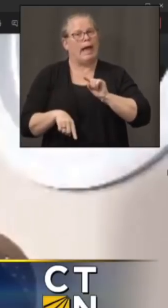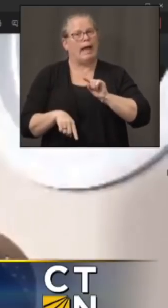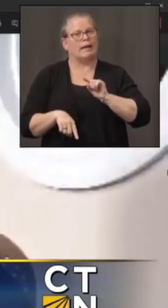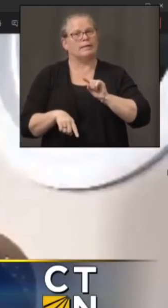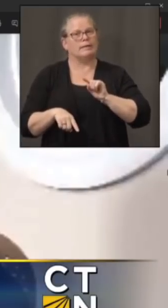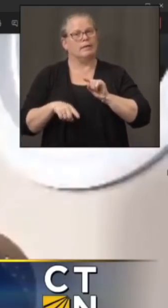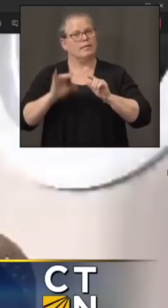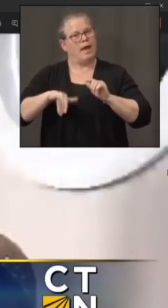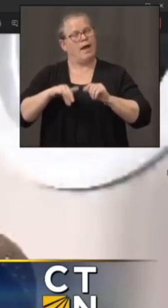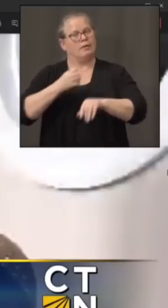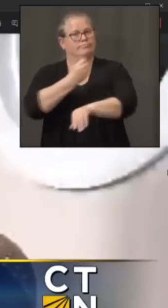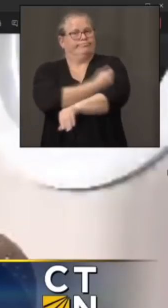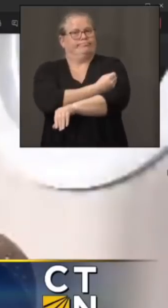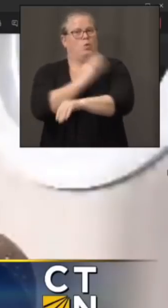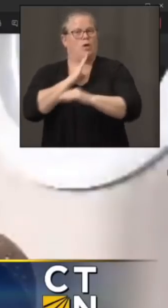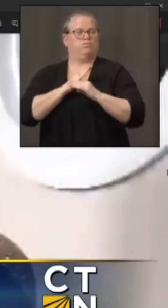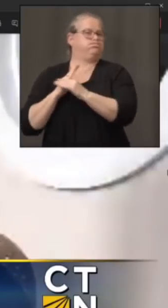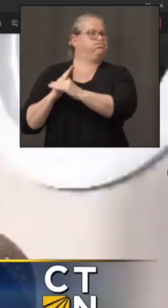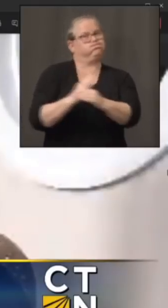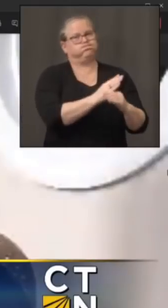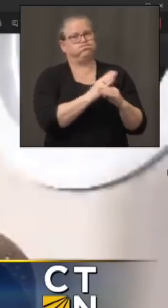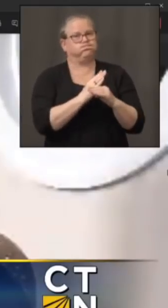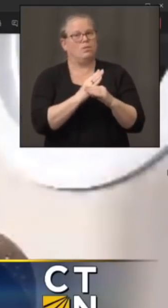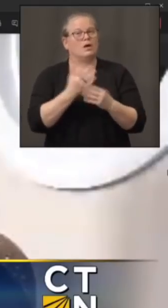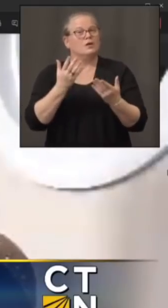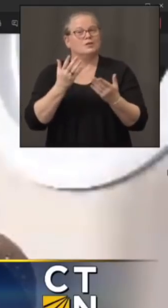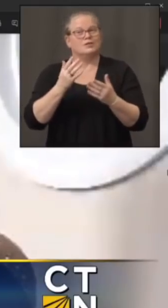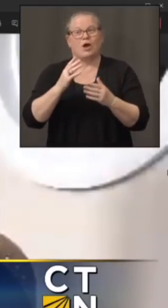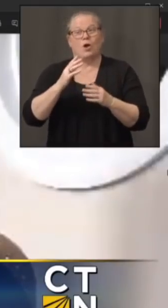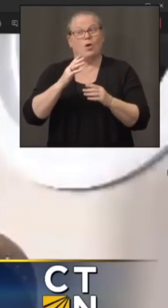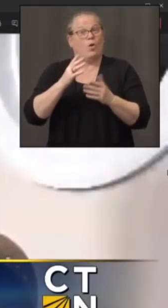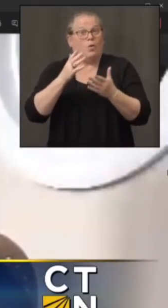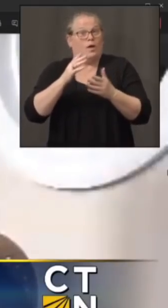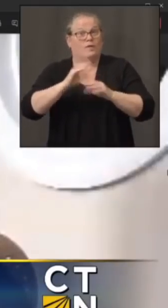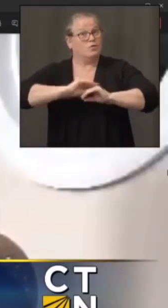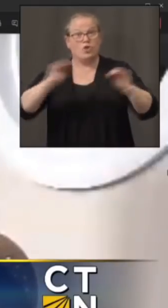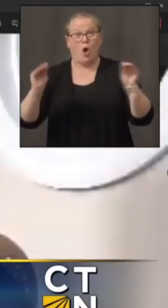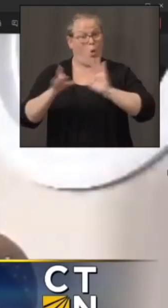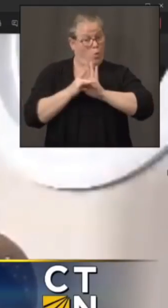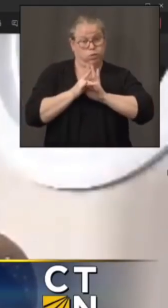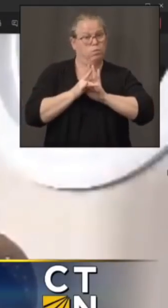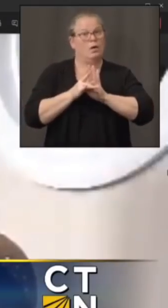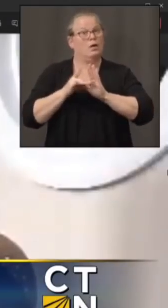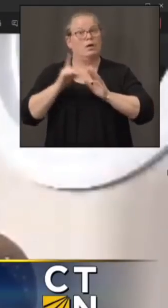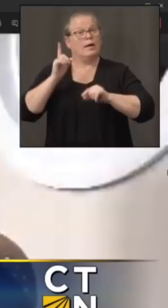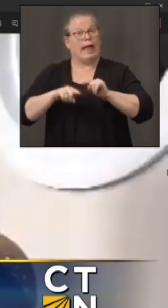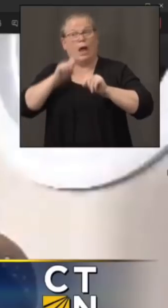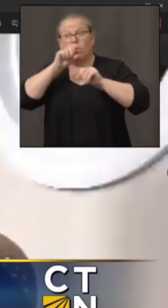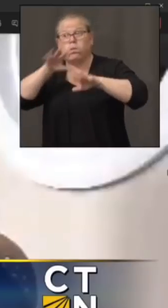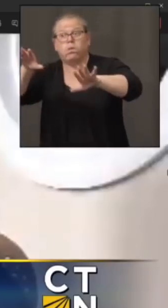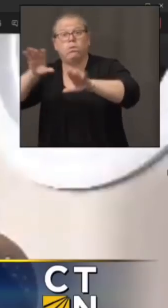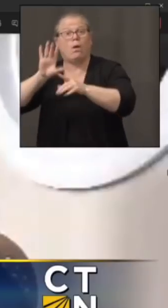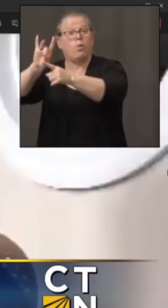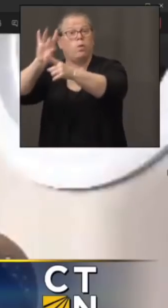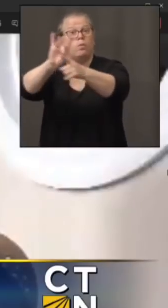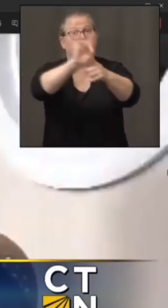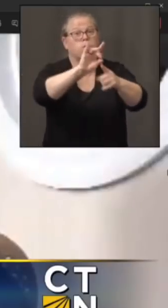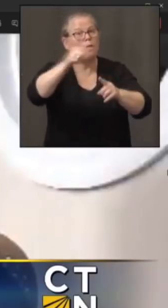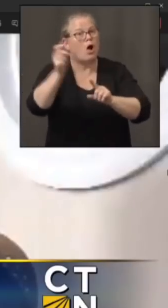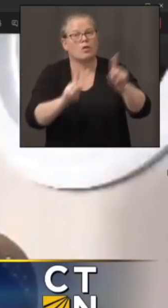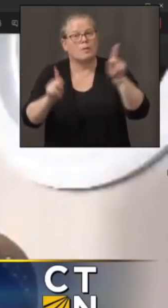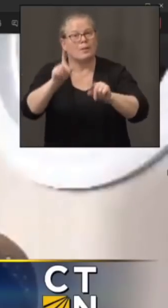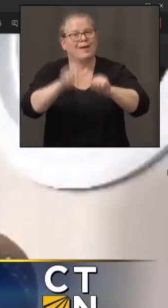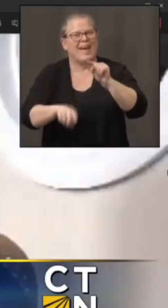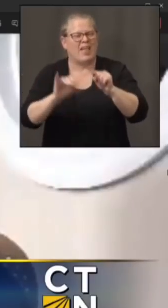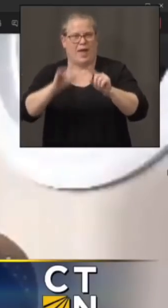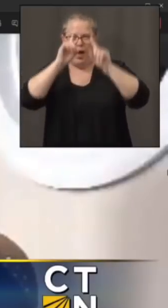who gets infected will go on to infect other people. And if it is able to obtain that, and that's what we should be looking at in this clinical data, but if